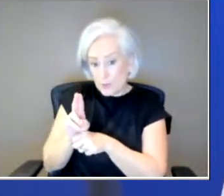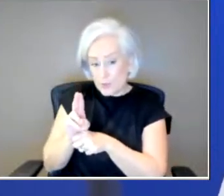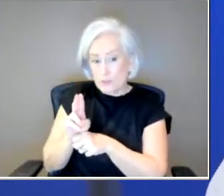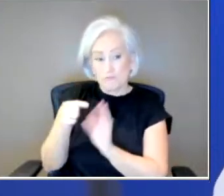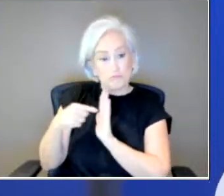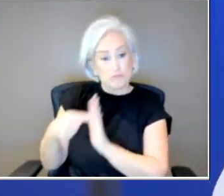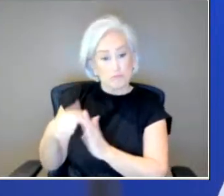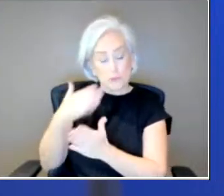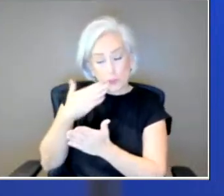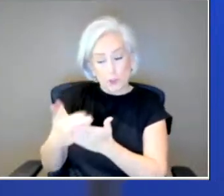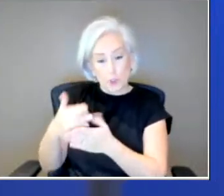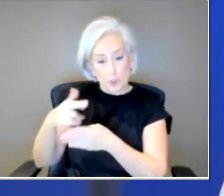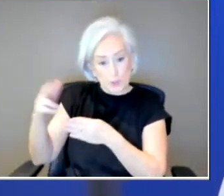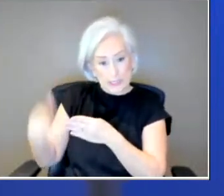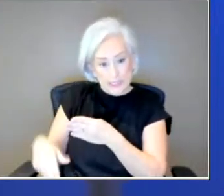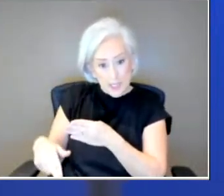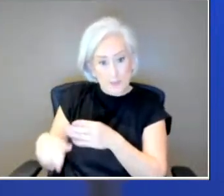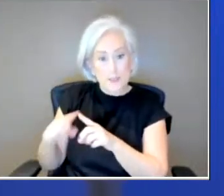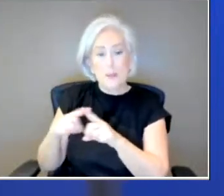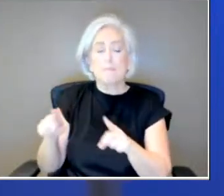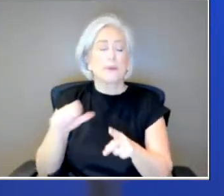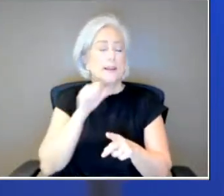any type of those other inflammatory